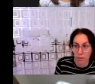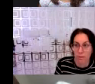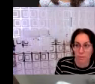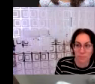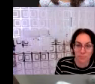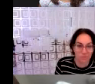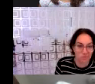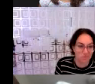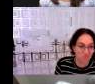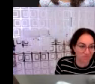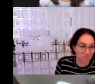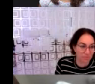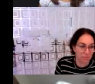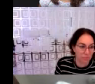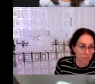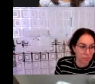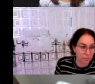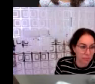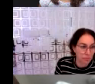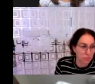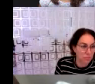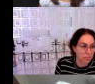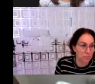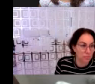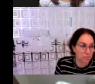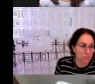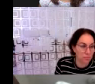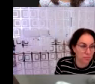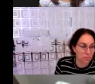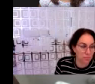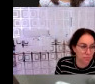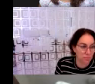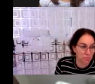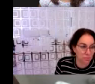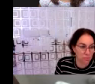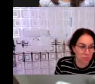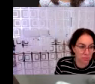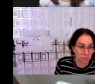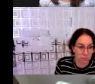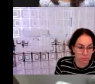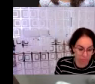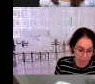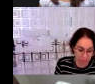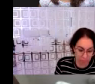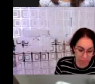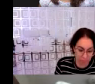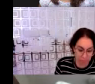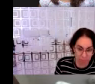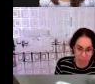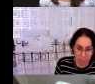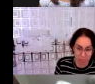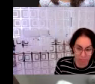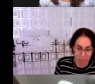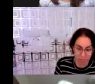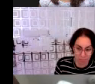we see highly significant growth well beyond the core reading circuitry. And so this plot I showed before of the